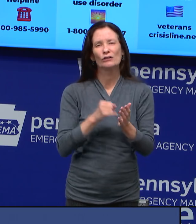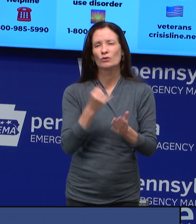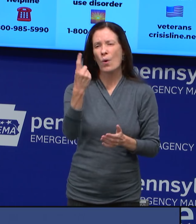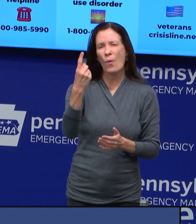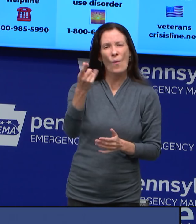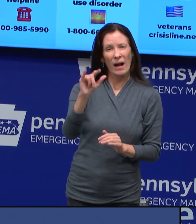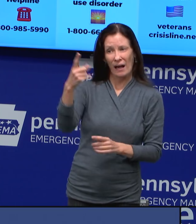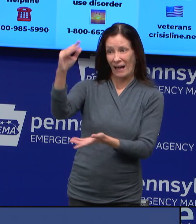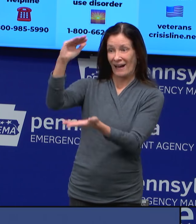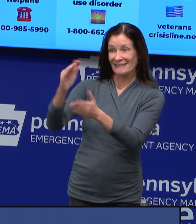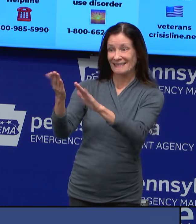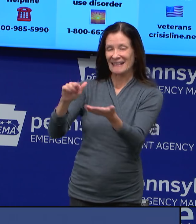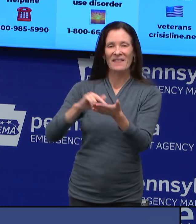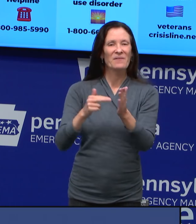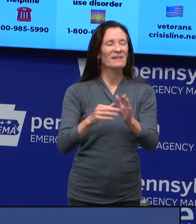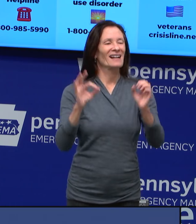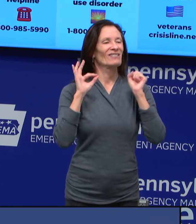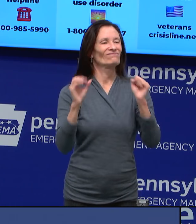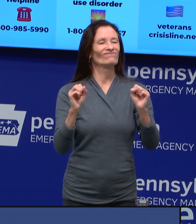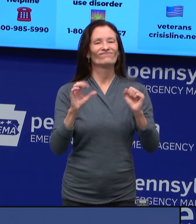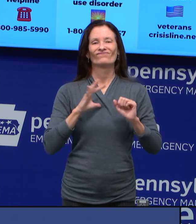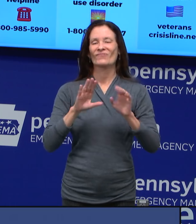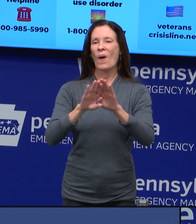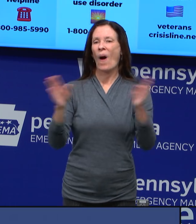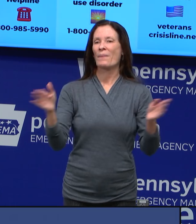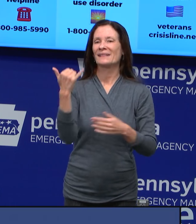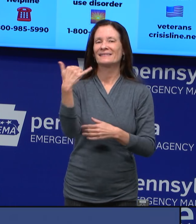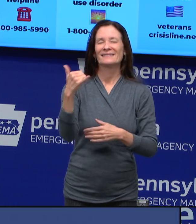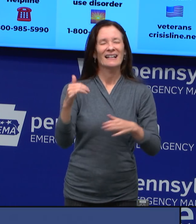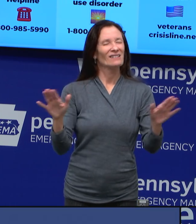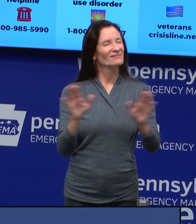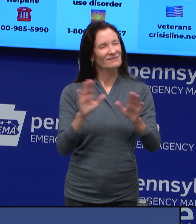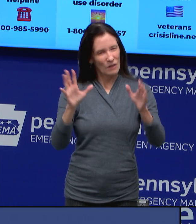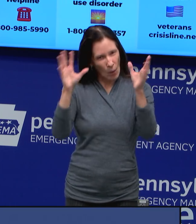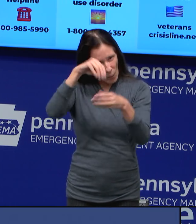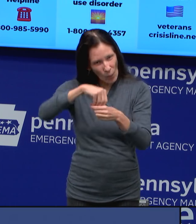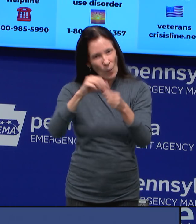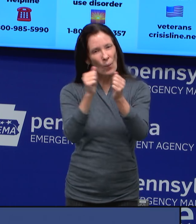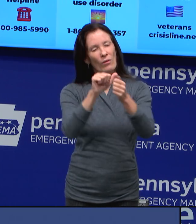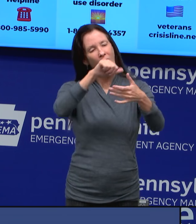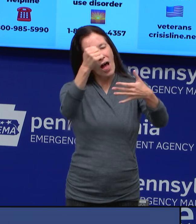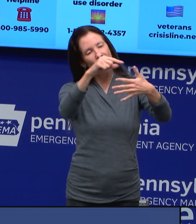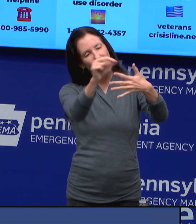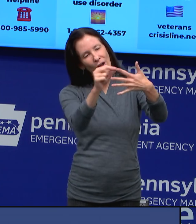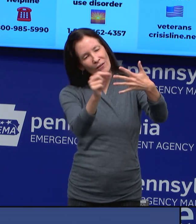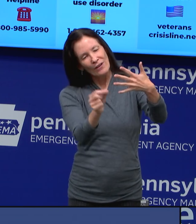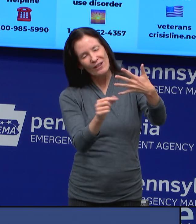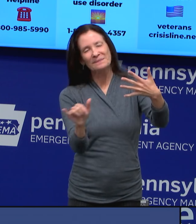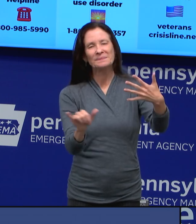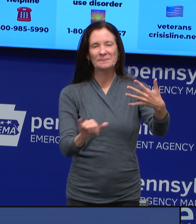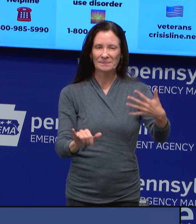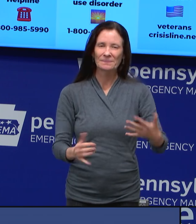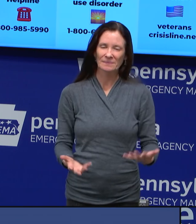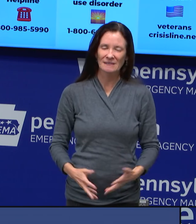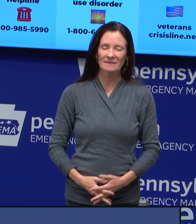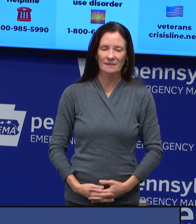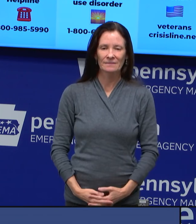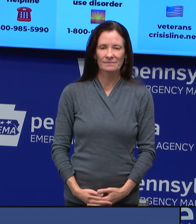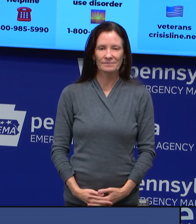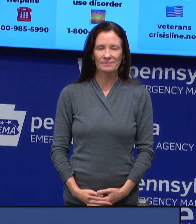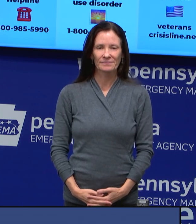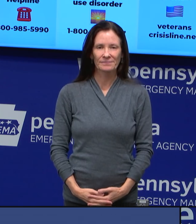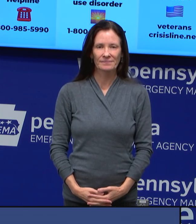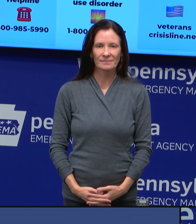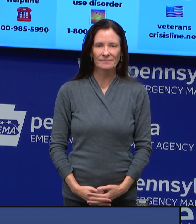the daily data. Also from WPXI, there have been reported deaths in the Allegheny County nursing home Kane